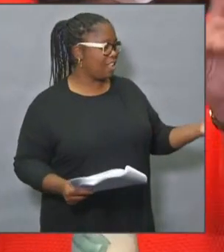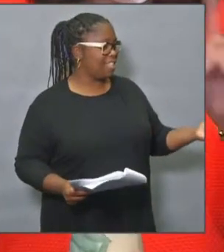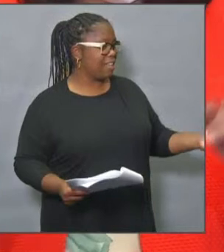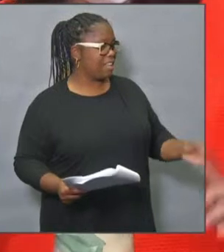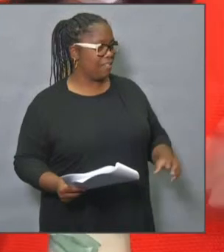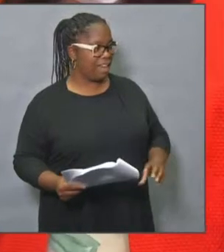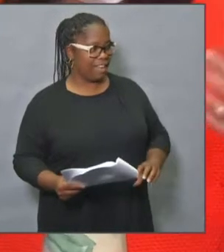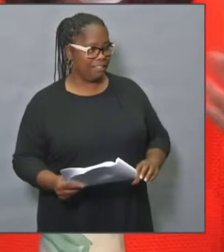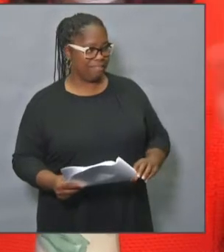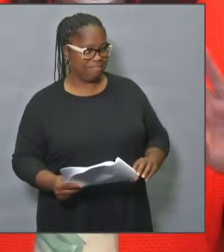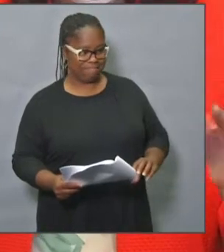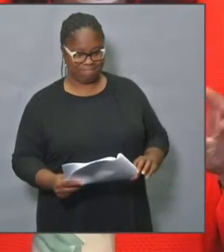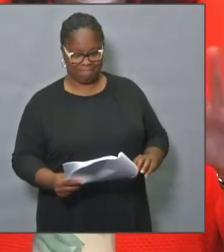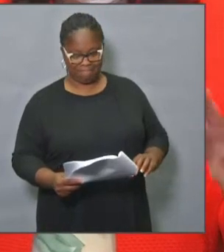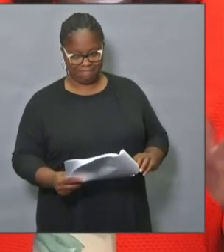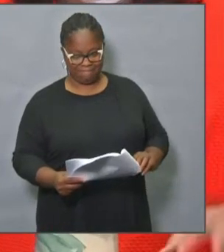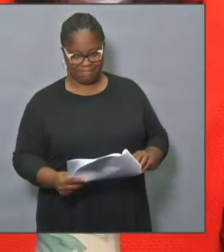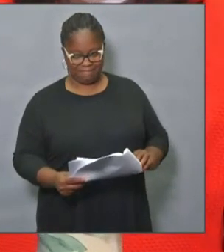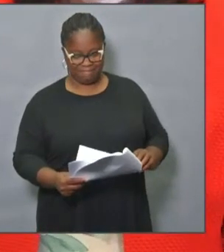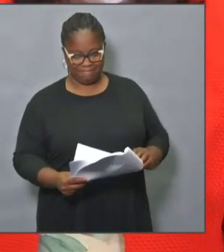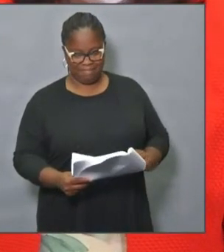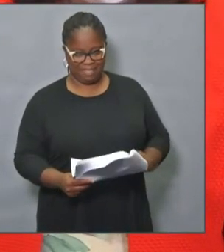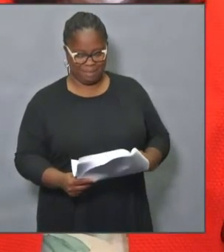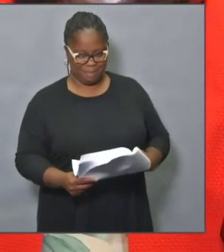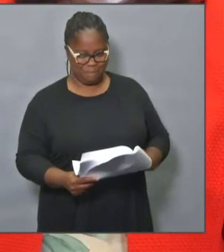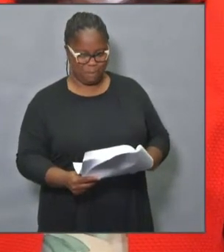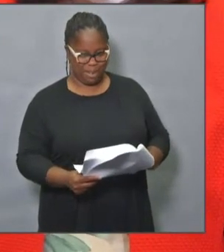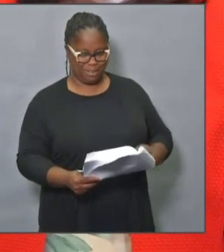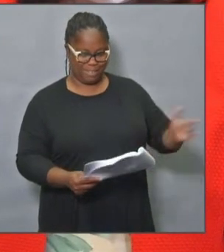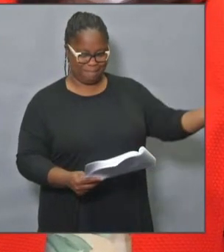we probably, I don't know how you feel comfortable. I